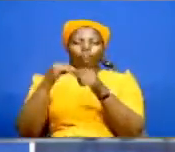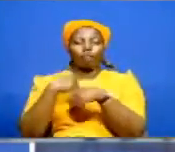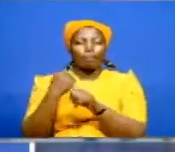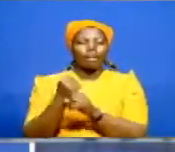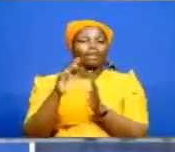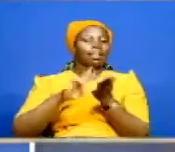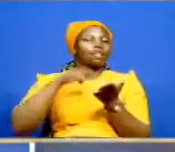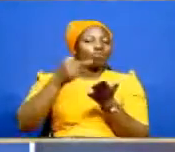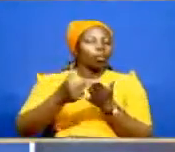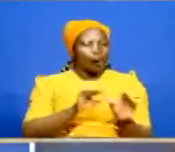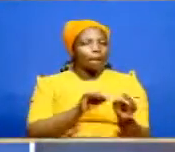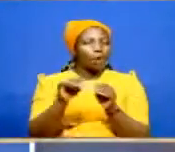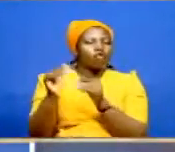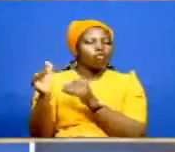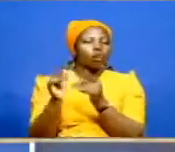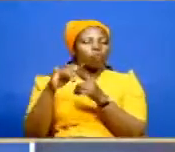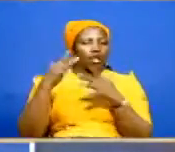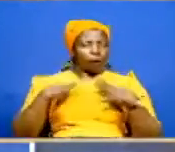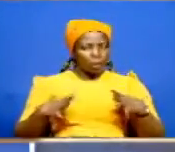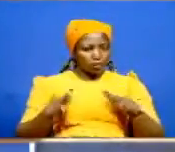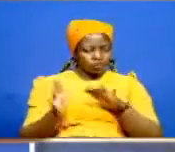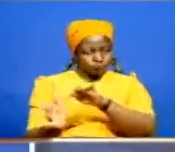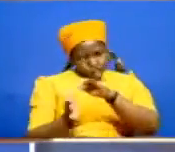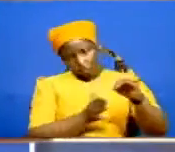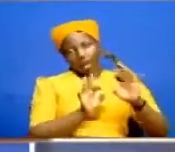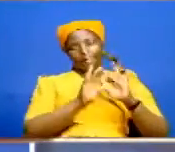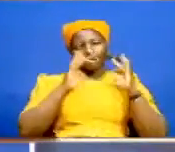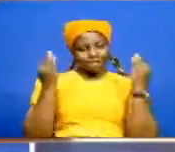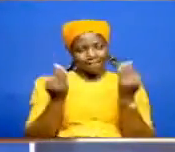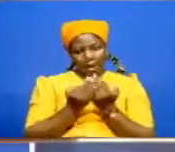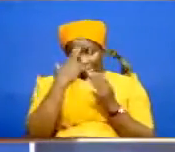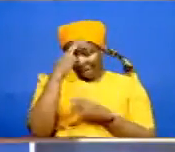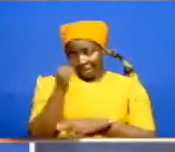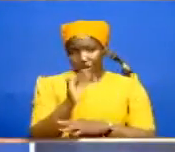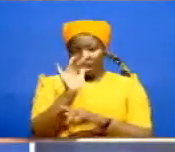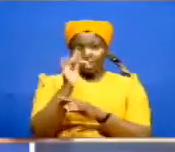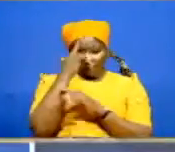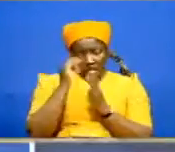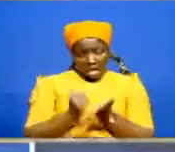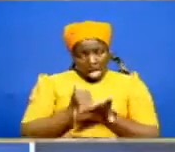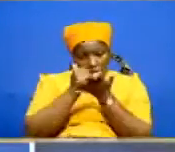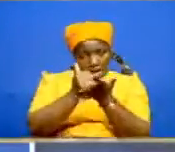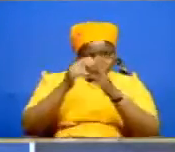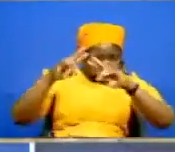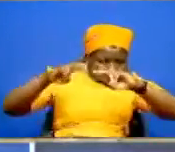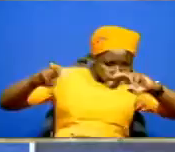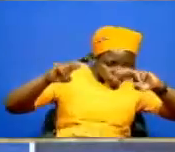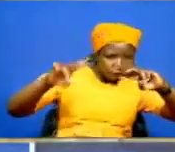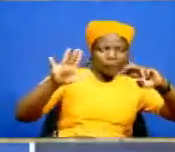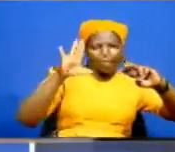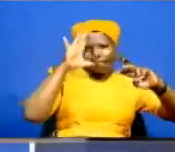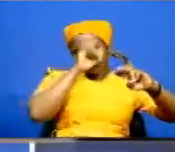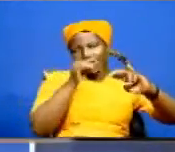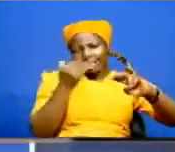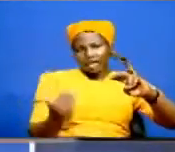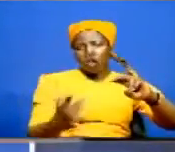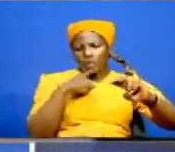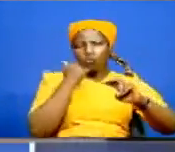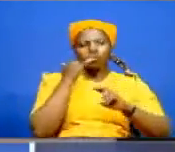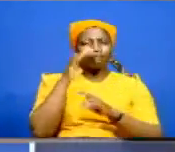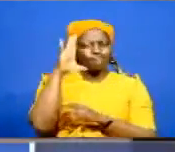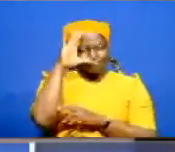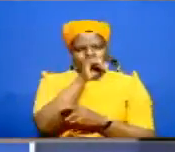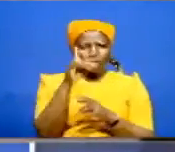much closer to the people. So elsewhere, a family in Kajiado is appealing for help in tracing their missing kin who went missing